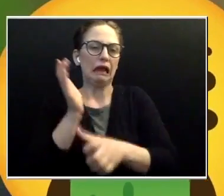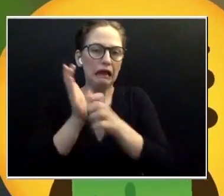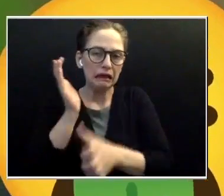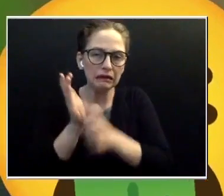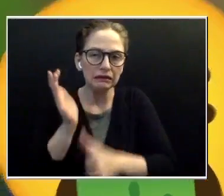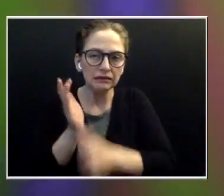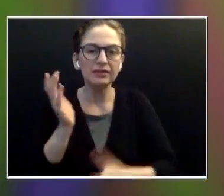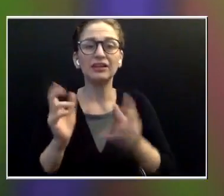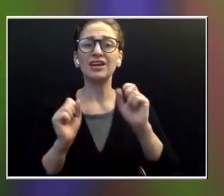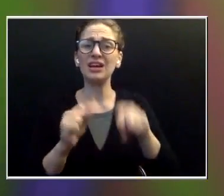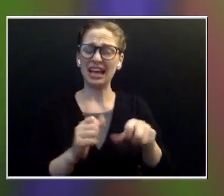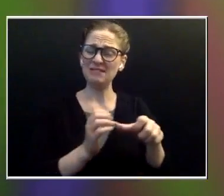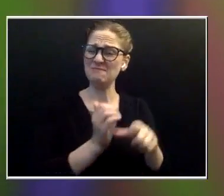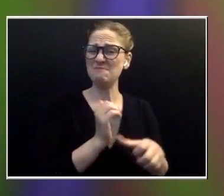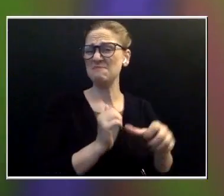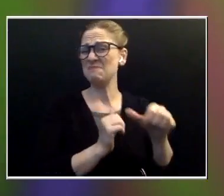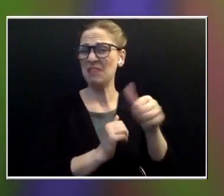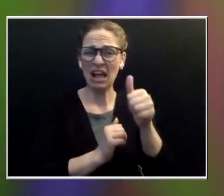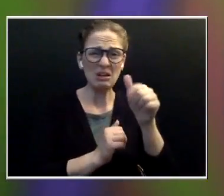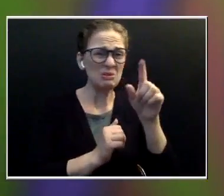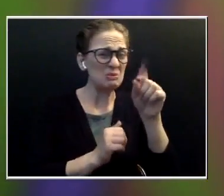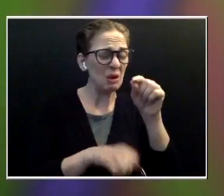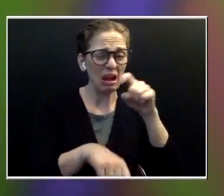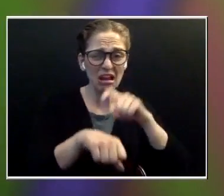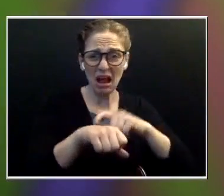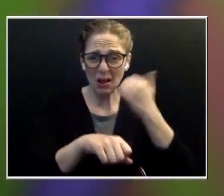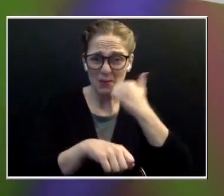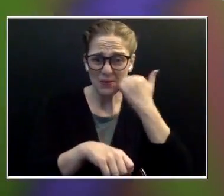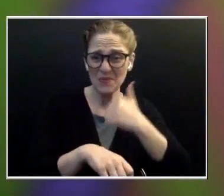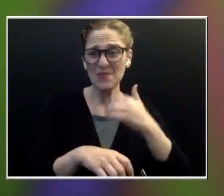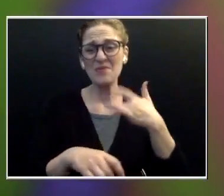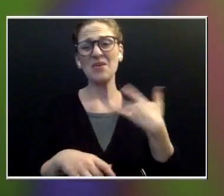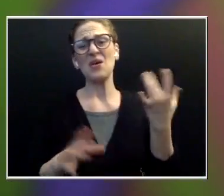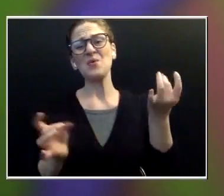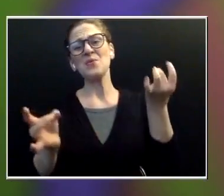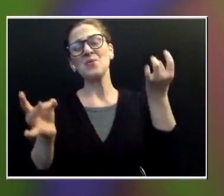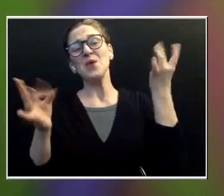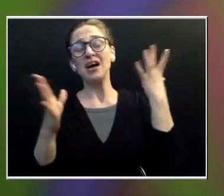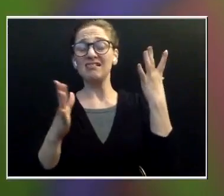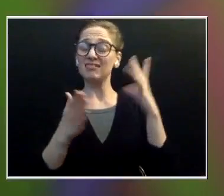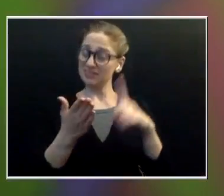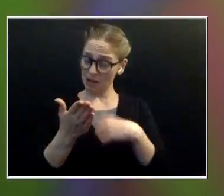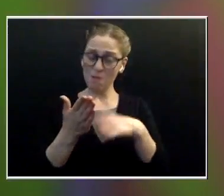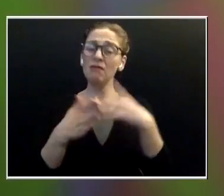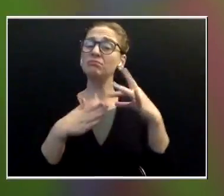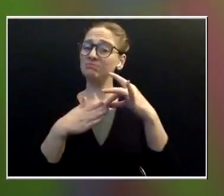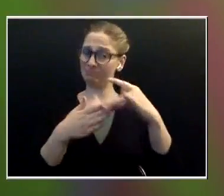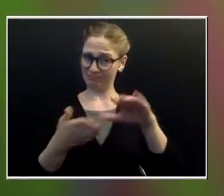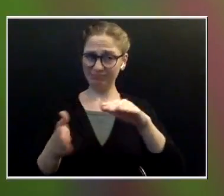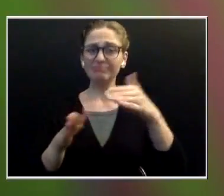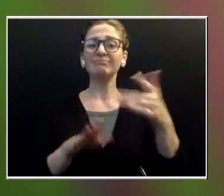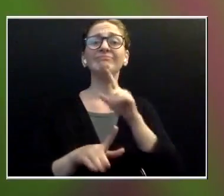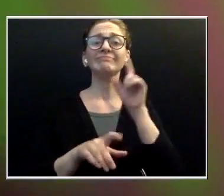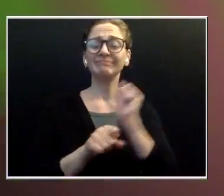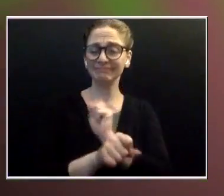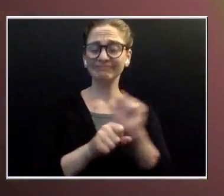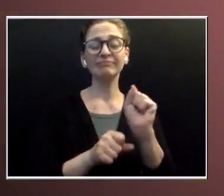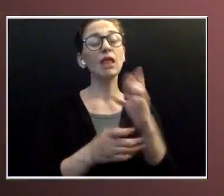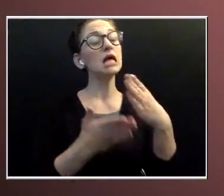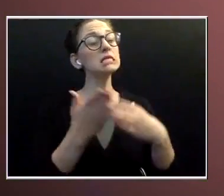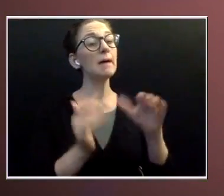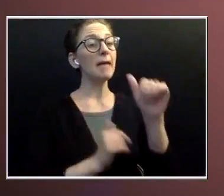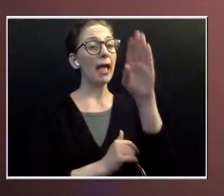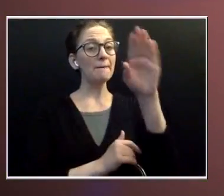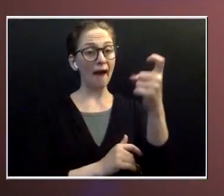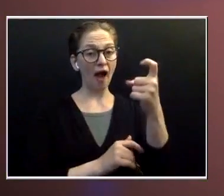feel really awful, and sometimes it can take your life. Certain antibiotics fight C. diff, but C. diff has this habit,